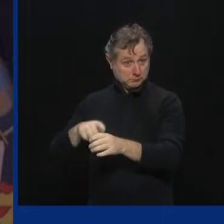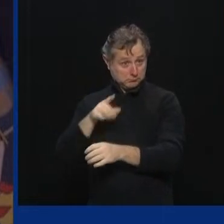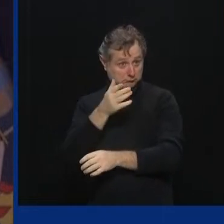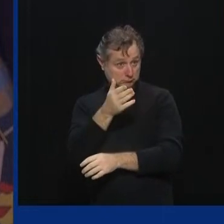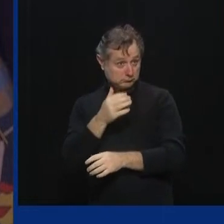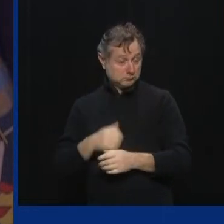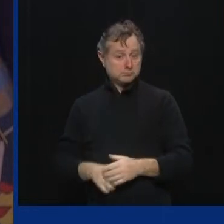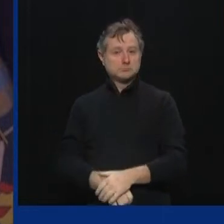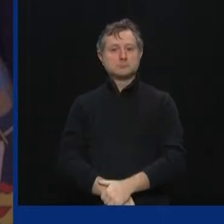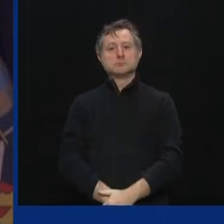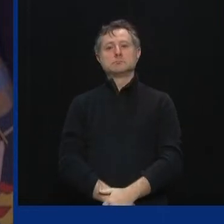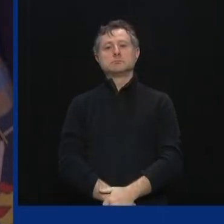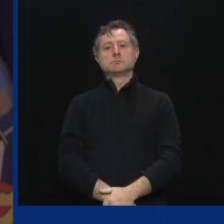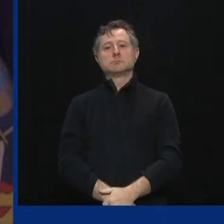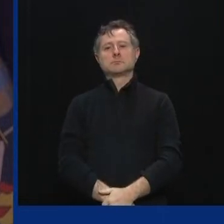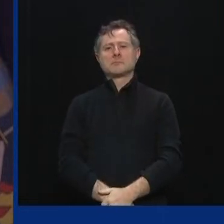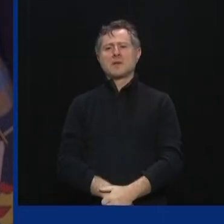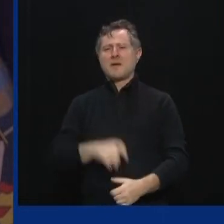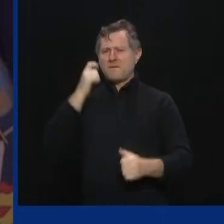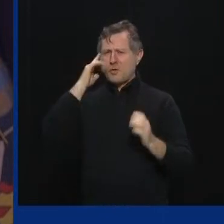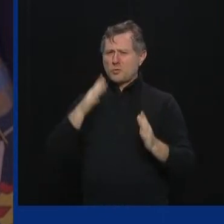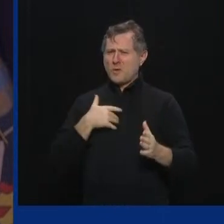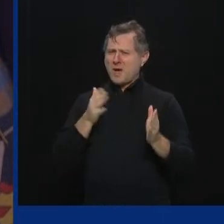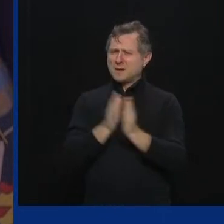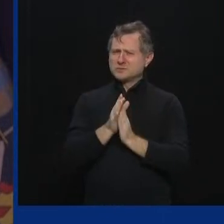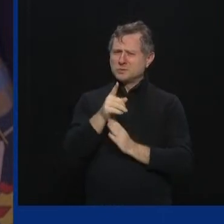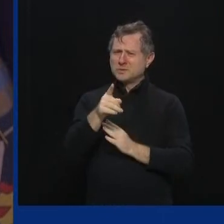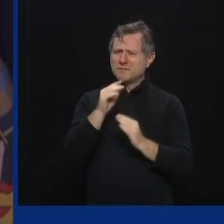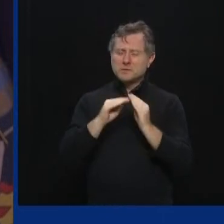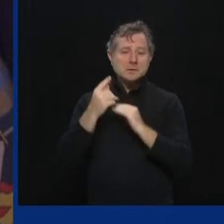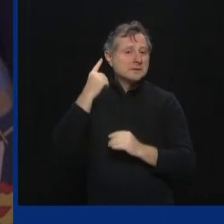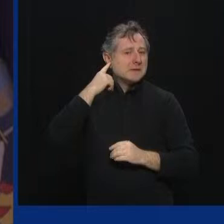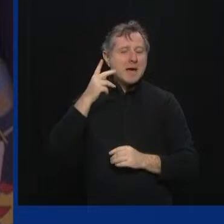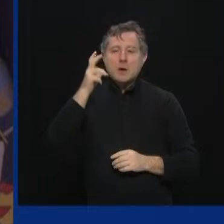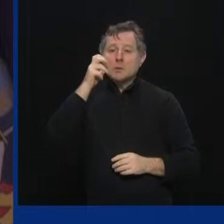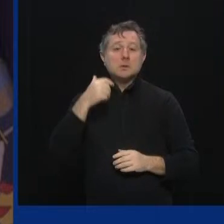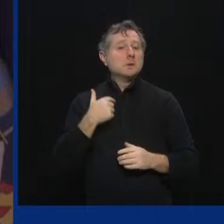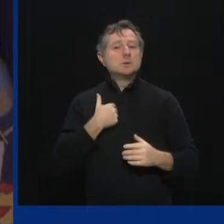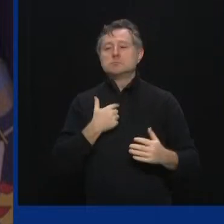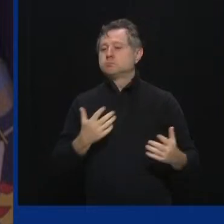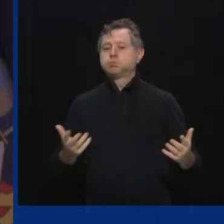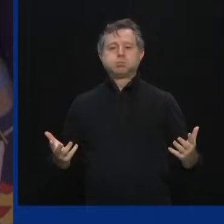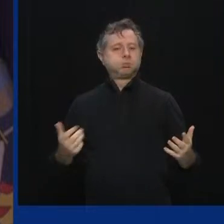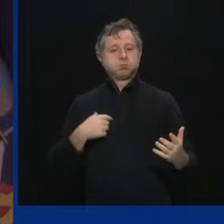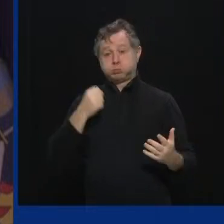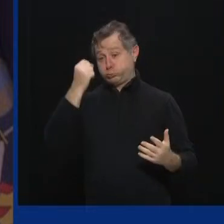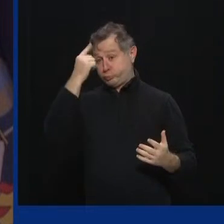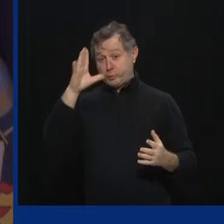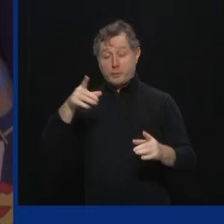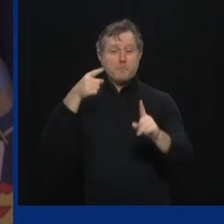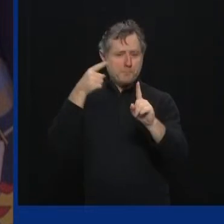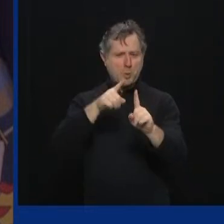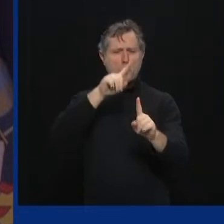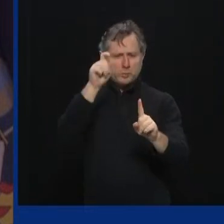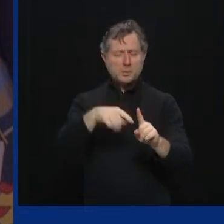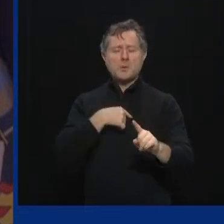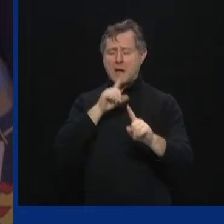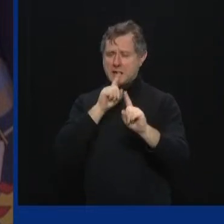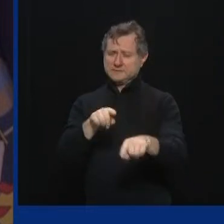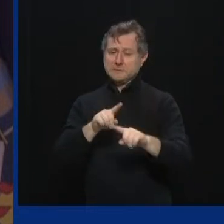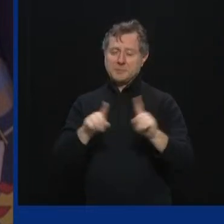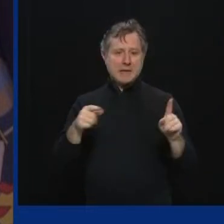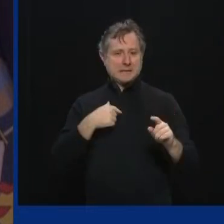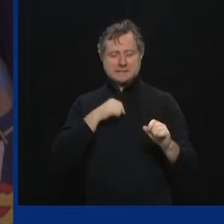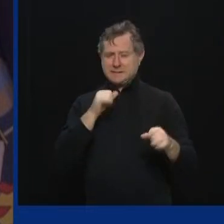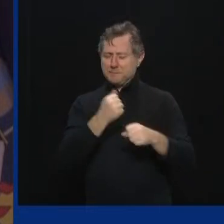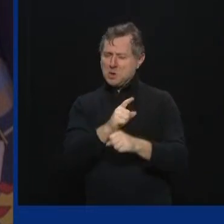Yeah. Are we able to fix the audio on our end? No? I got the gist of that question. I will answer it. I just want to see if we can, where